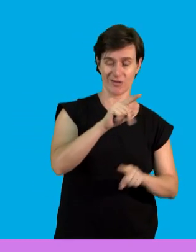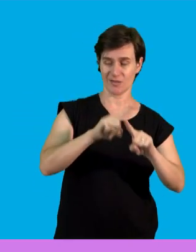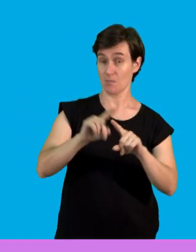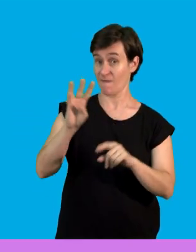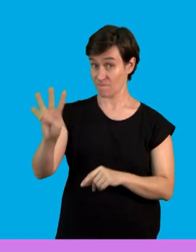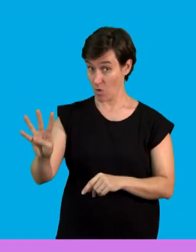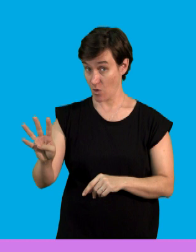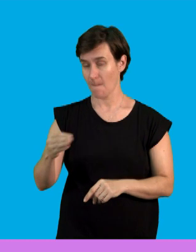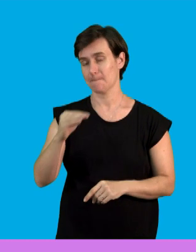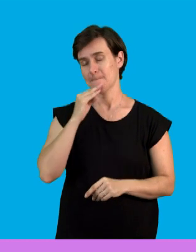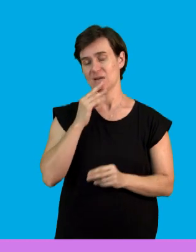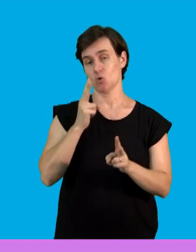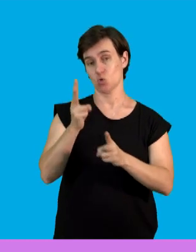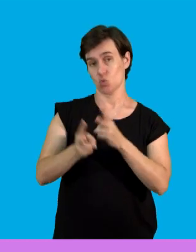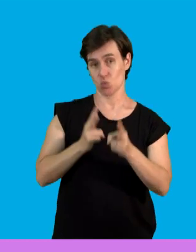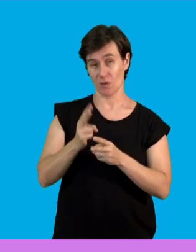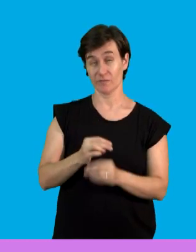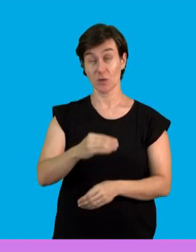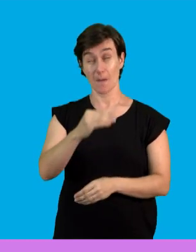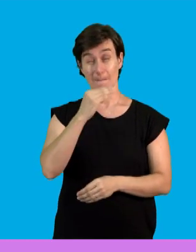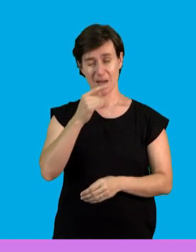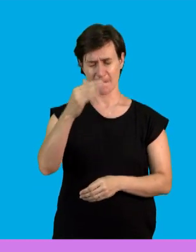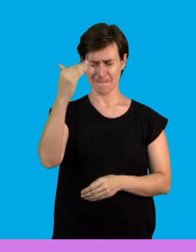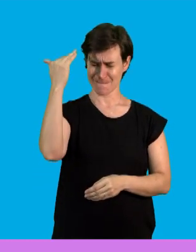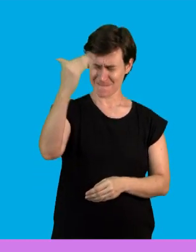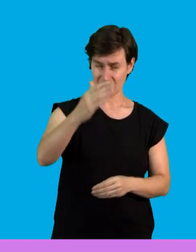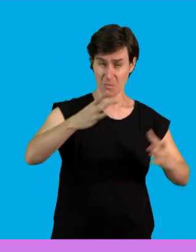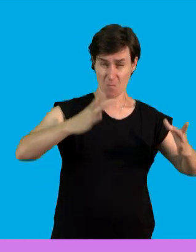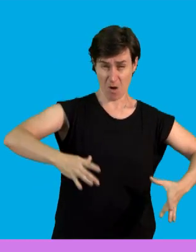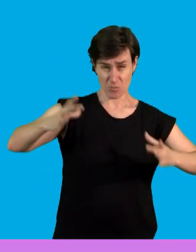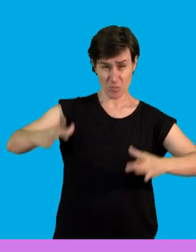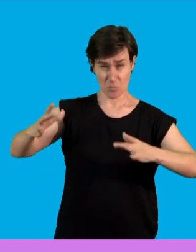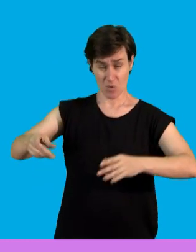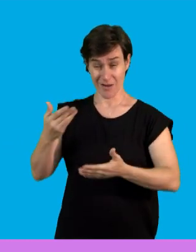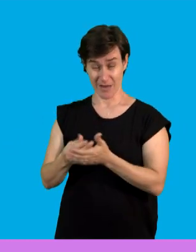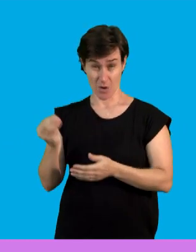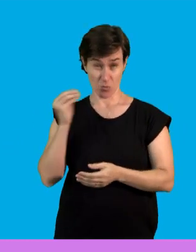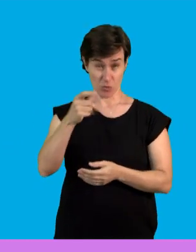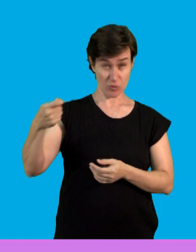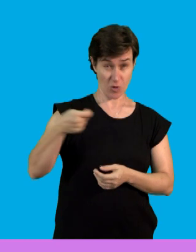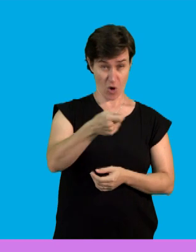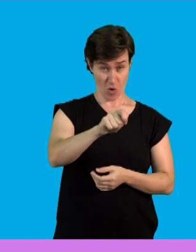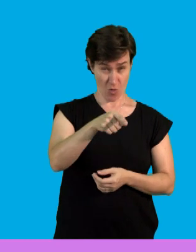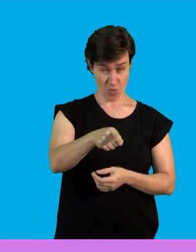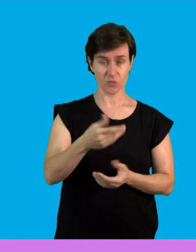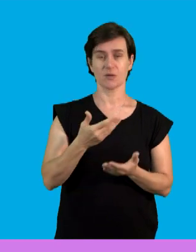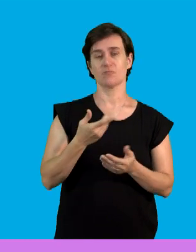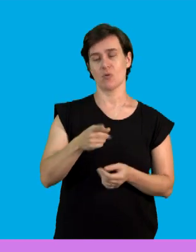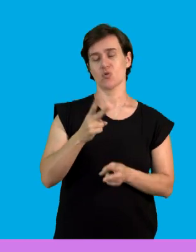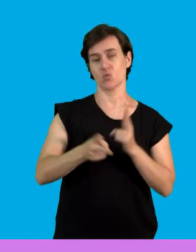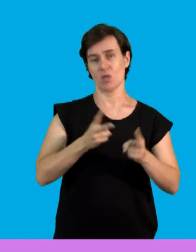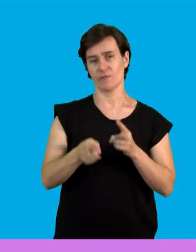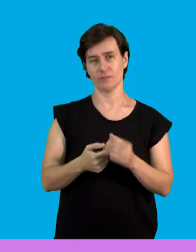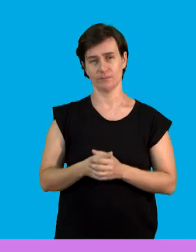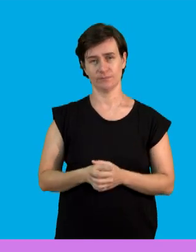And remember, we've got 3 shelves, so it's going to be 3 times 4, which